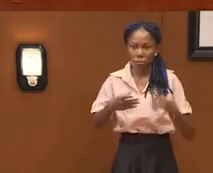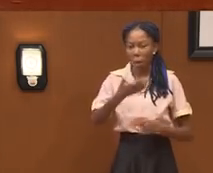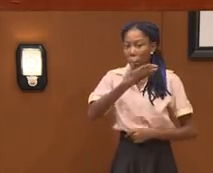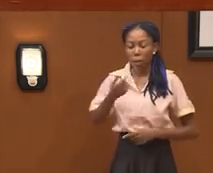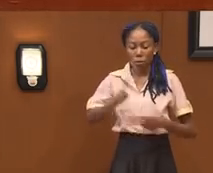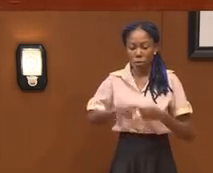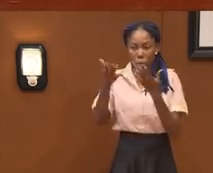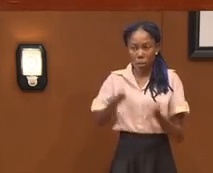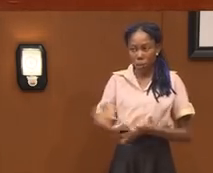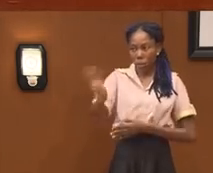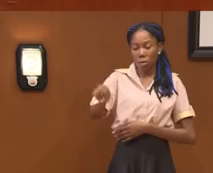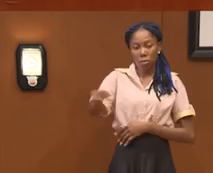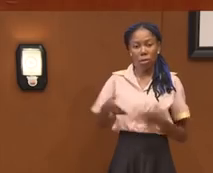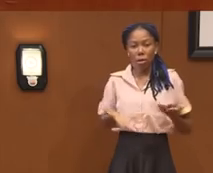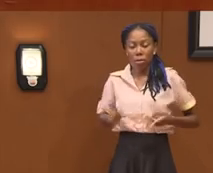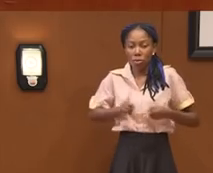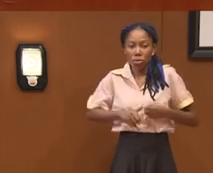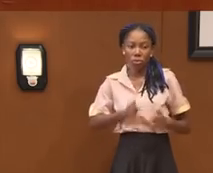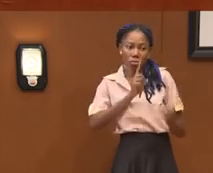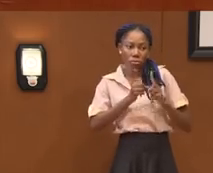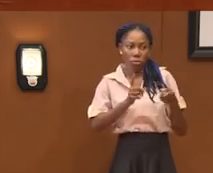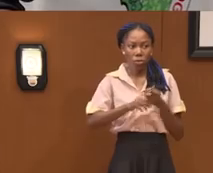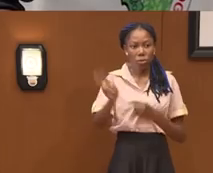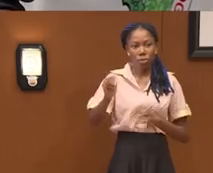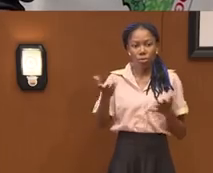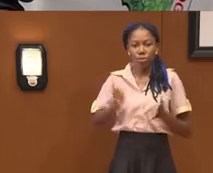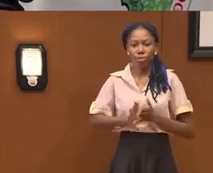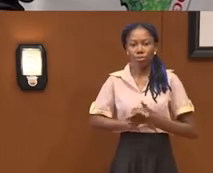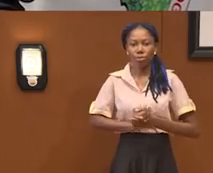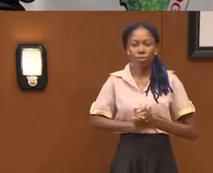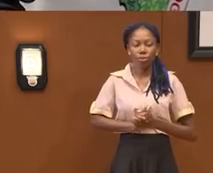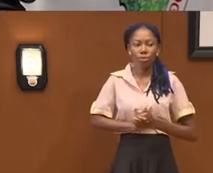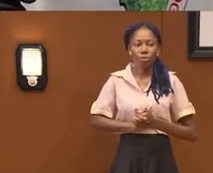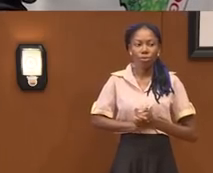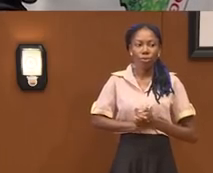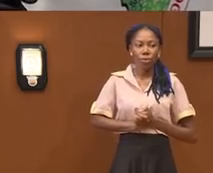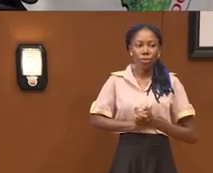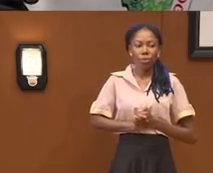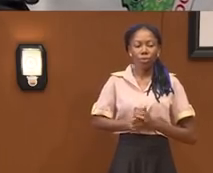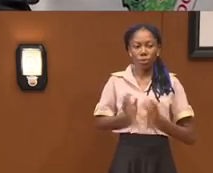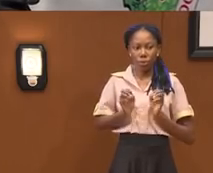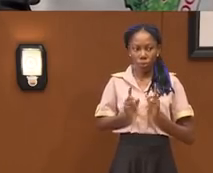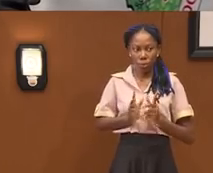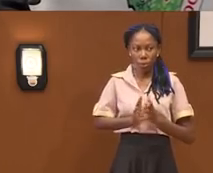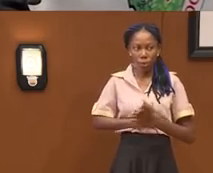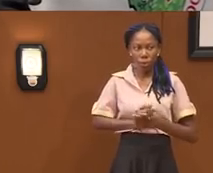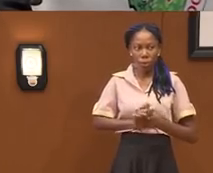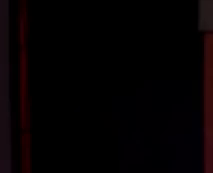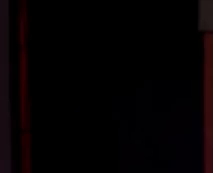felt it's the right place for me to address my matter once and for all. Yes, ma'am. That's my case. Okay.